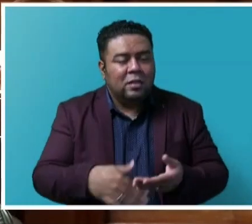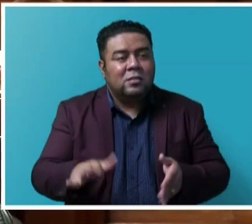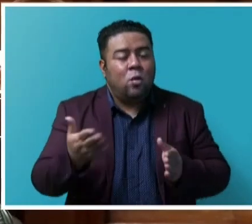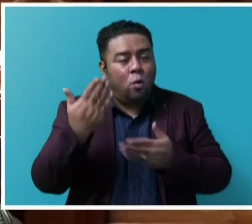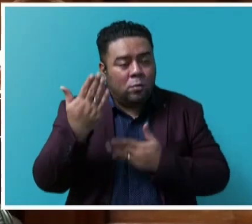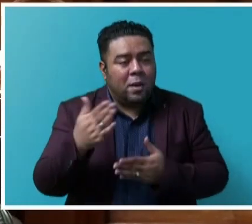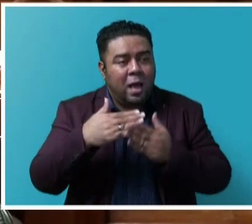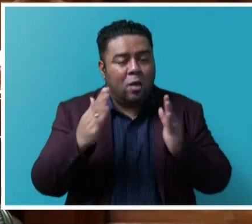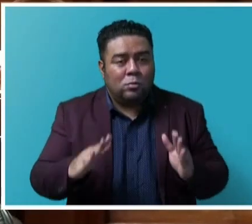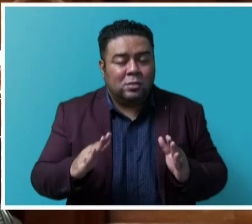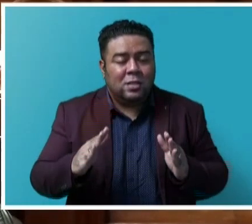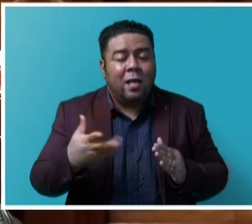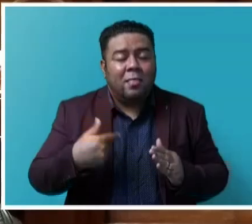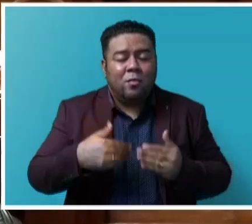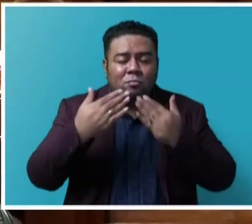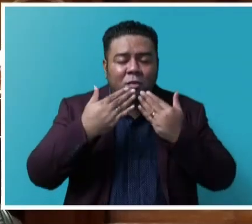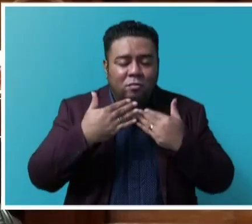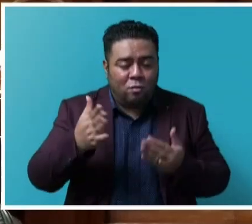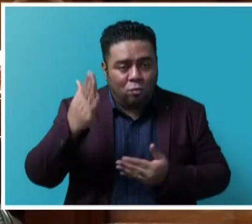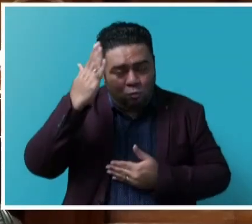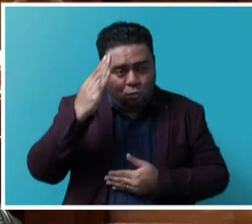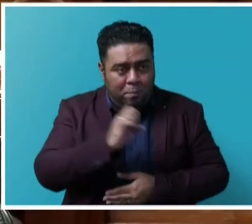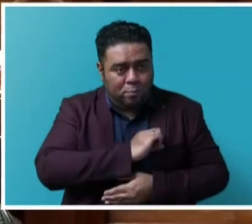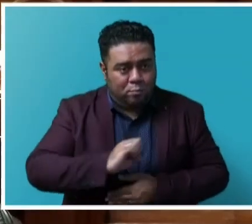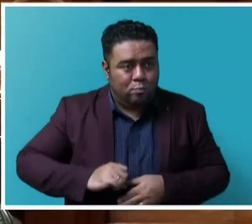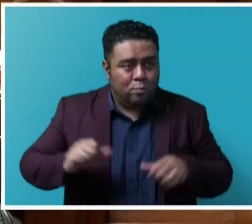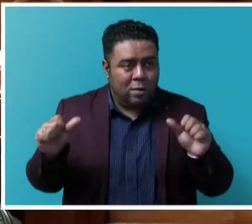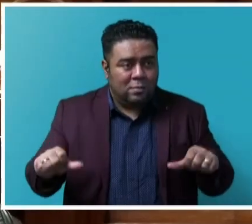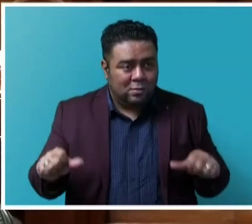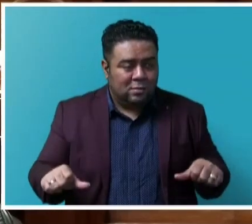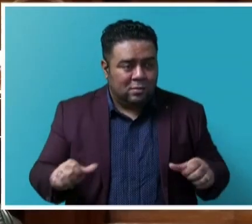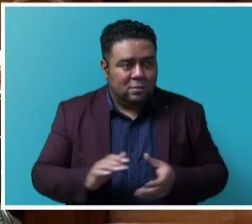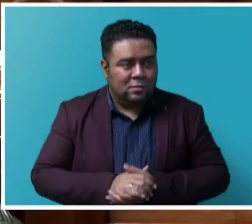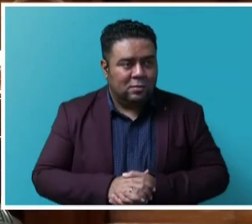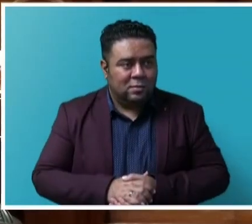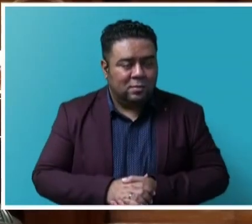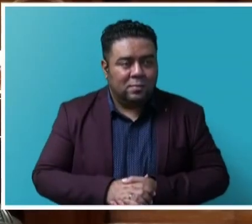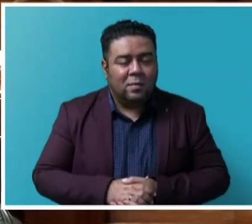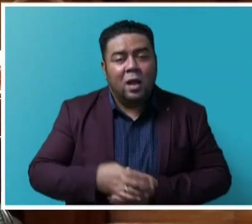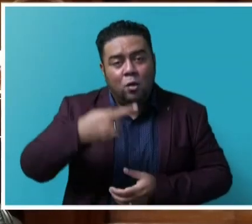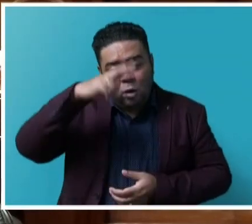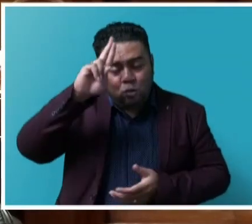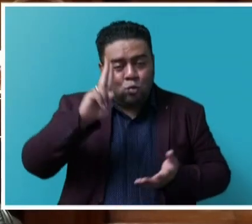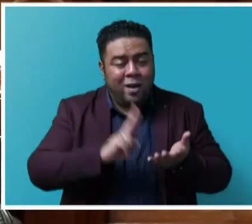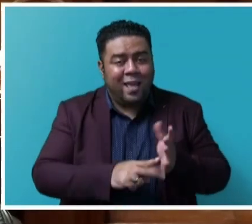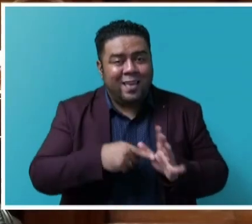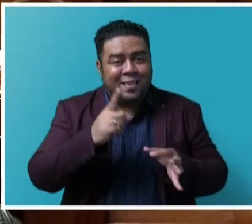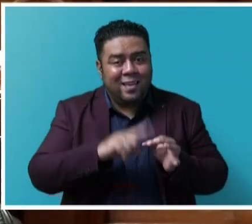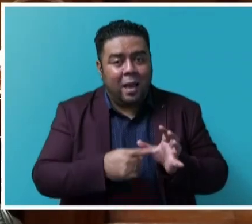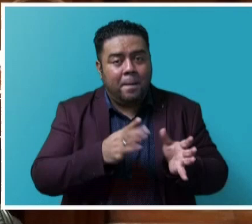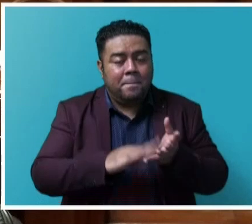His Excellency the President of the Sovereign Democratic Republic of Fiji, Ratu Ngama Tawakatalati